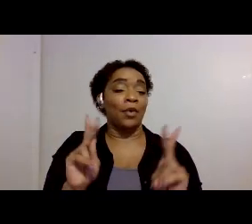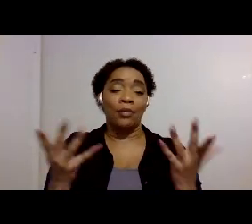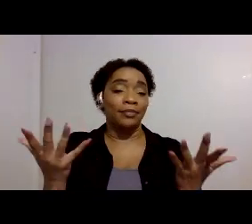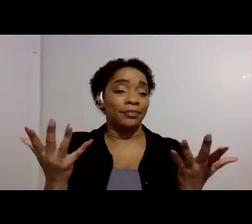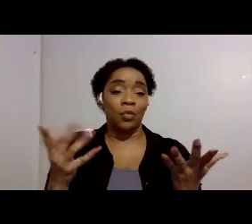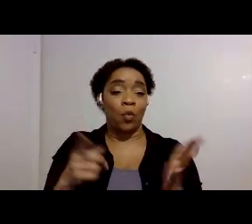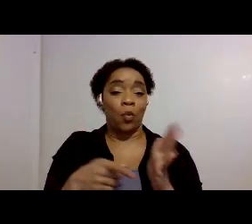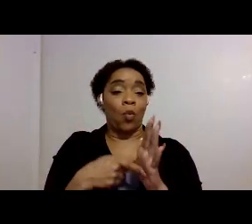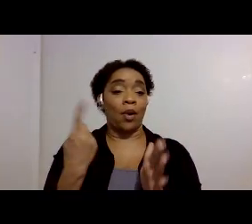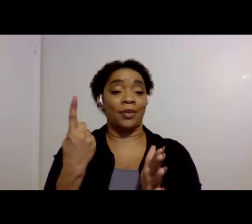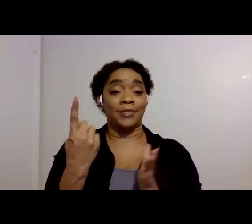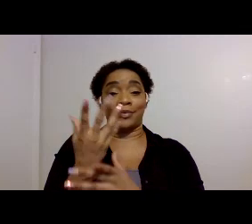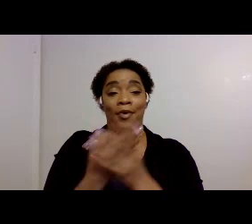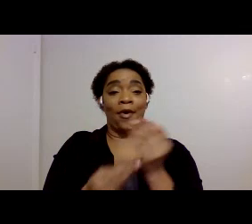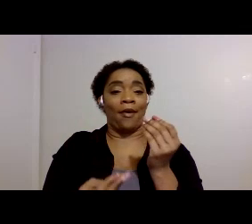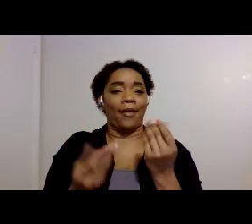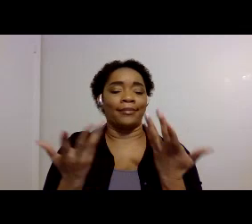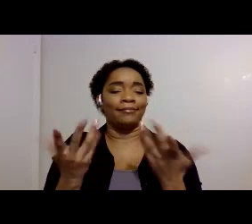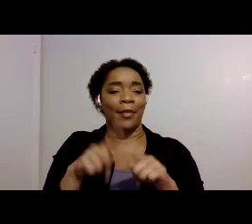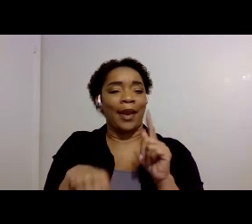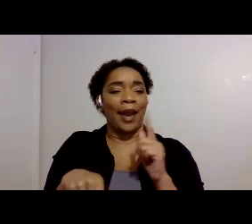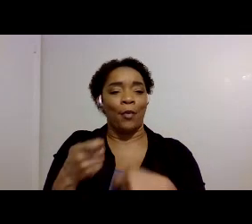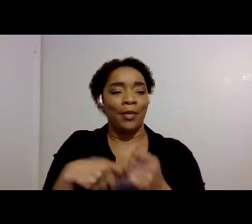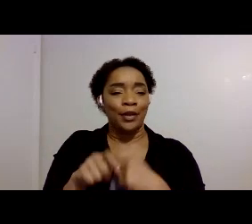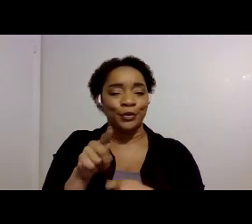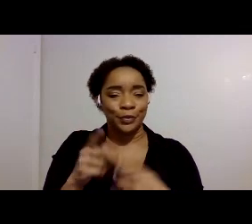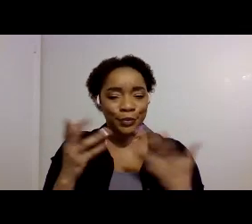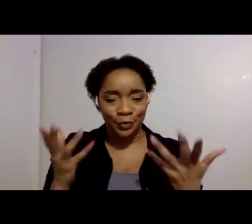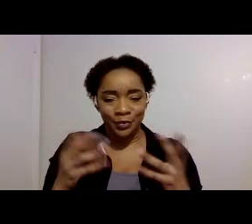that can be replaced.